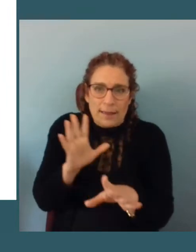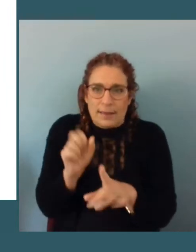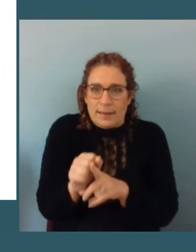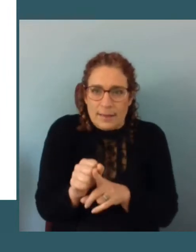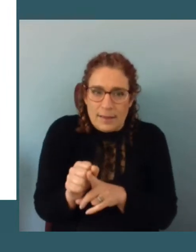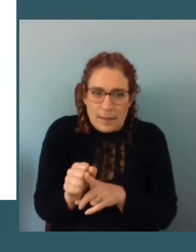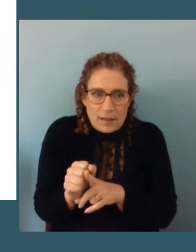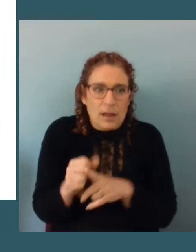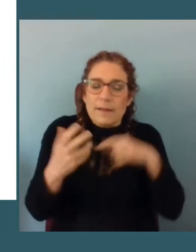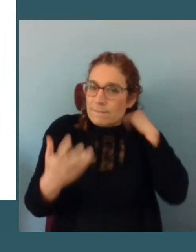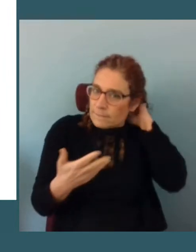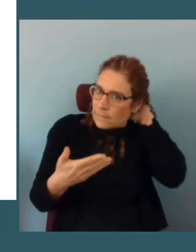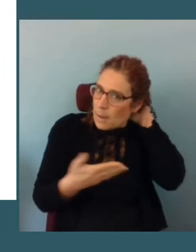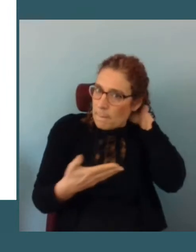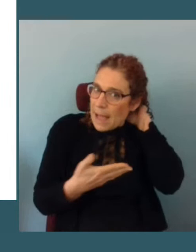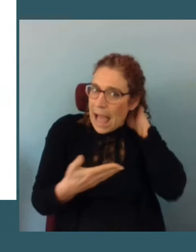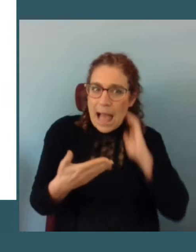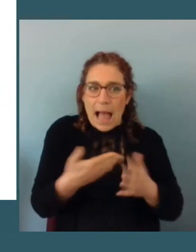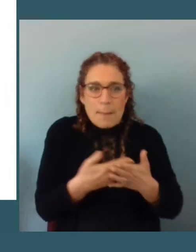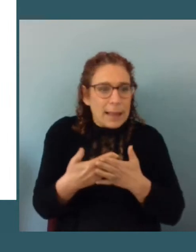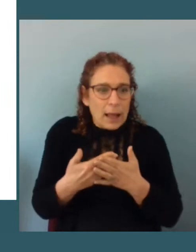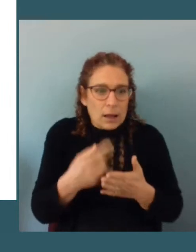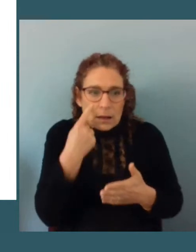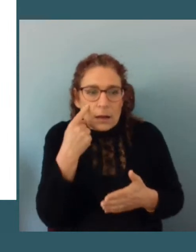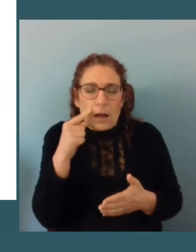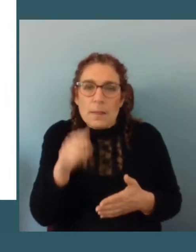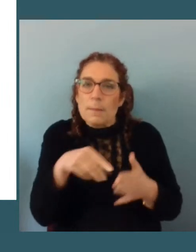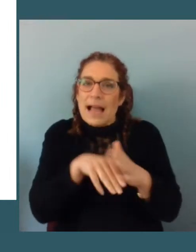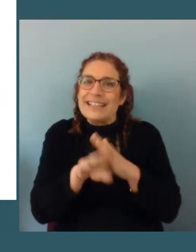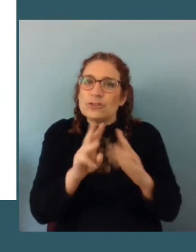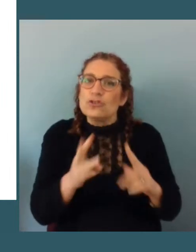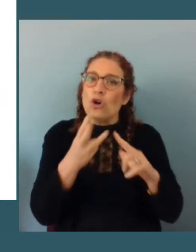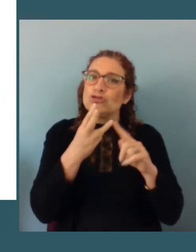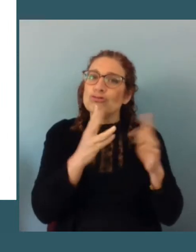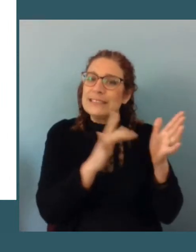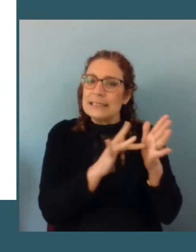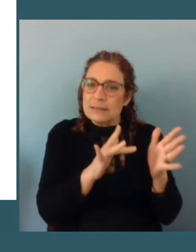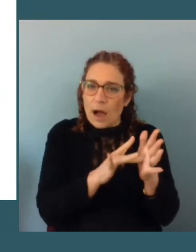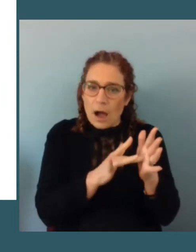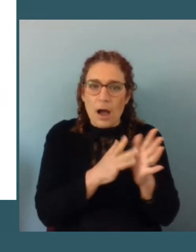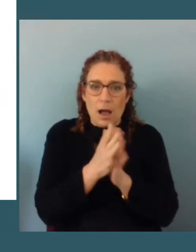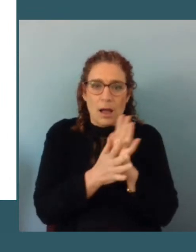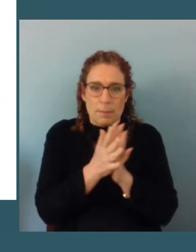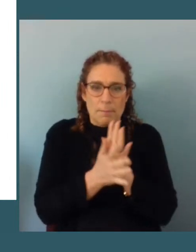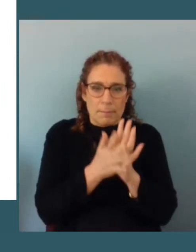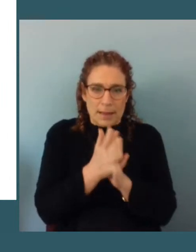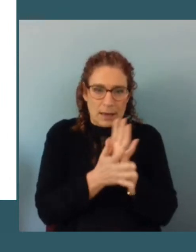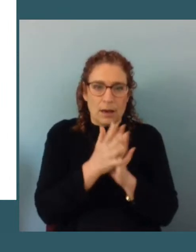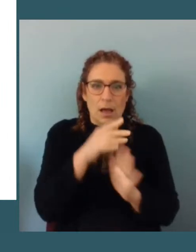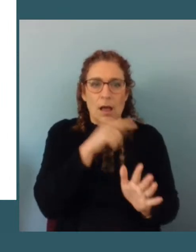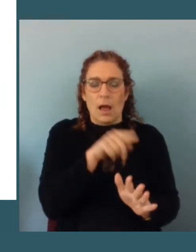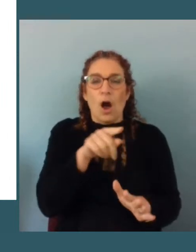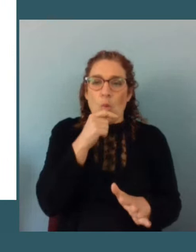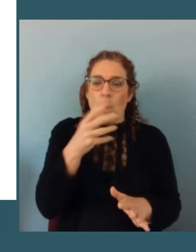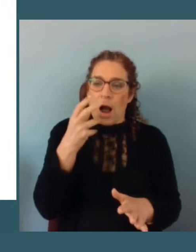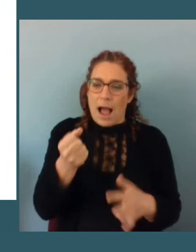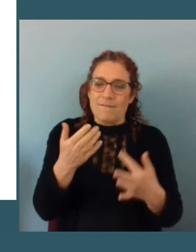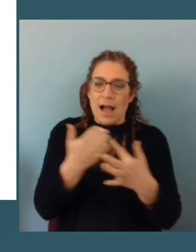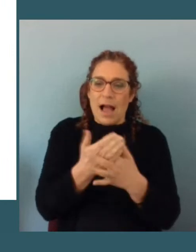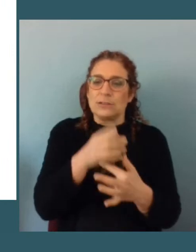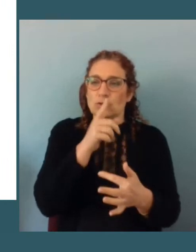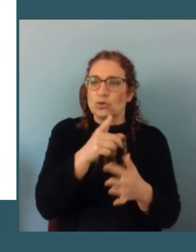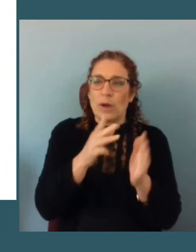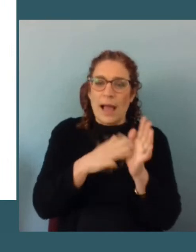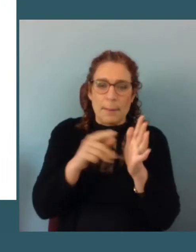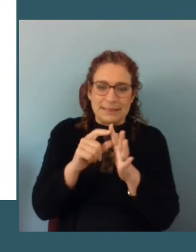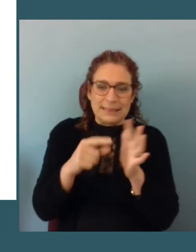being seen in more of the tertiary centres, then they'll have access to an MDT or where there is psychological impact. And I